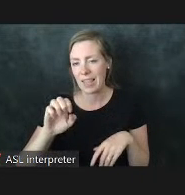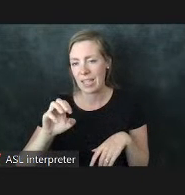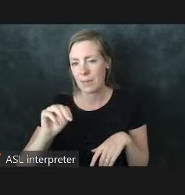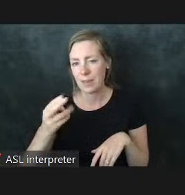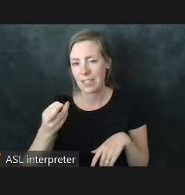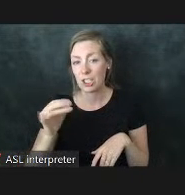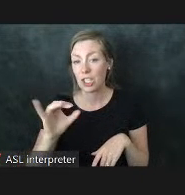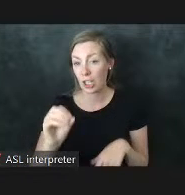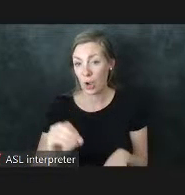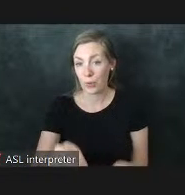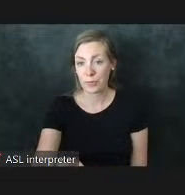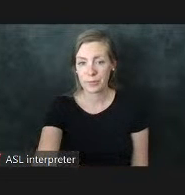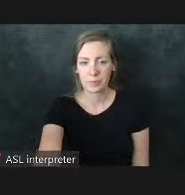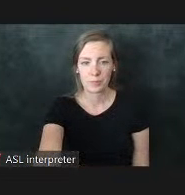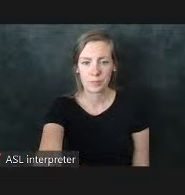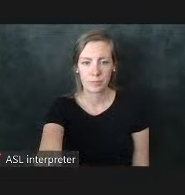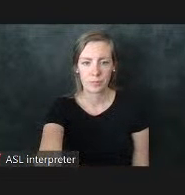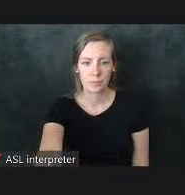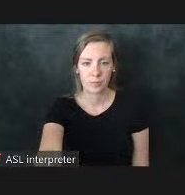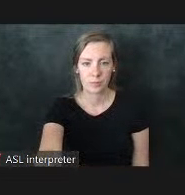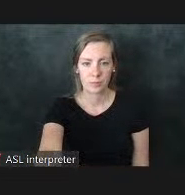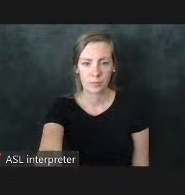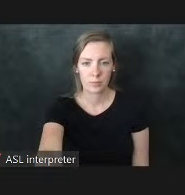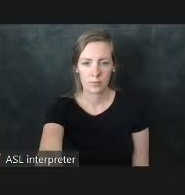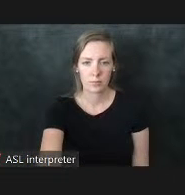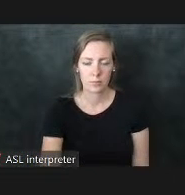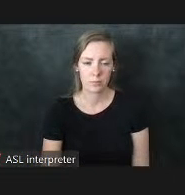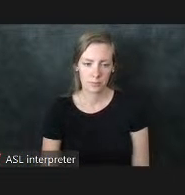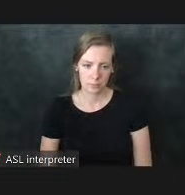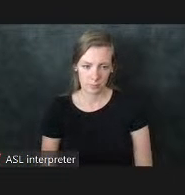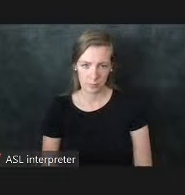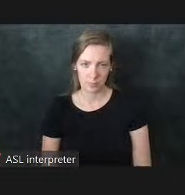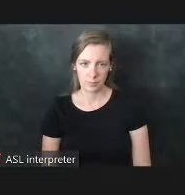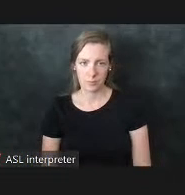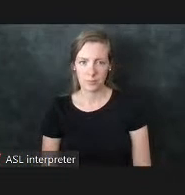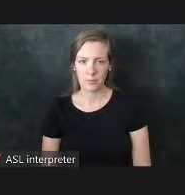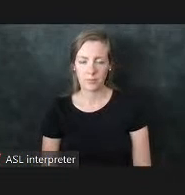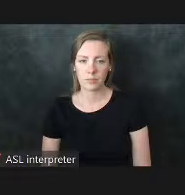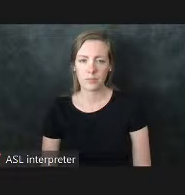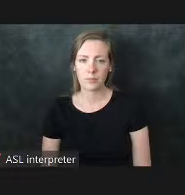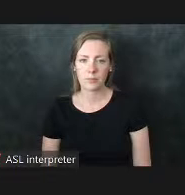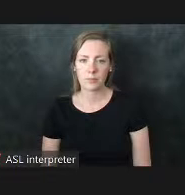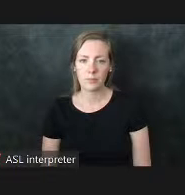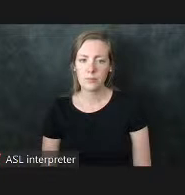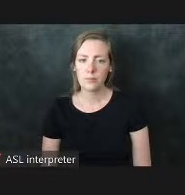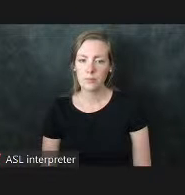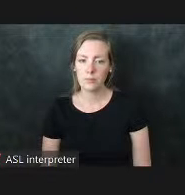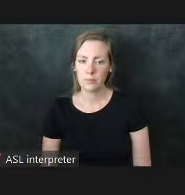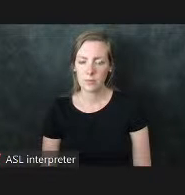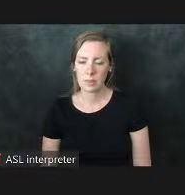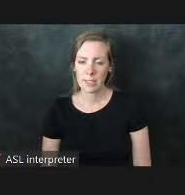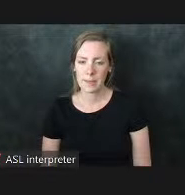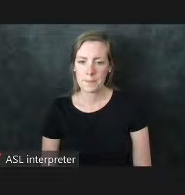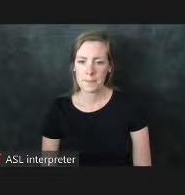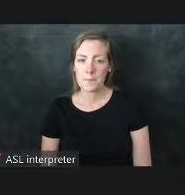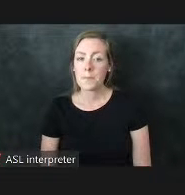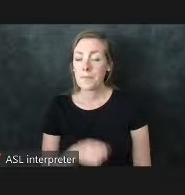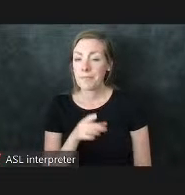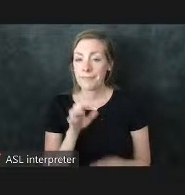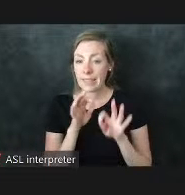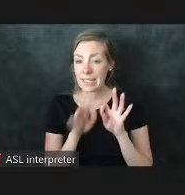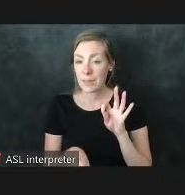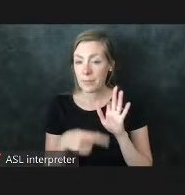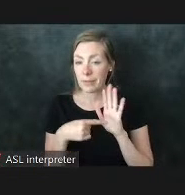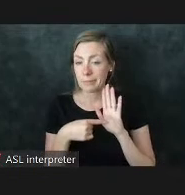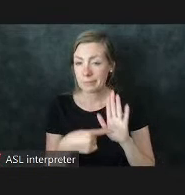Next slide, please. La siguiente pantalla. And so, this Entonces, is a simplified